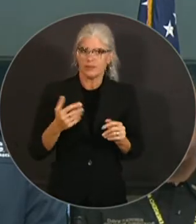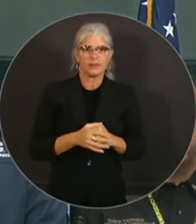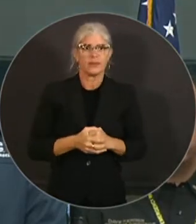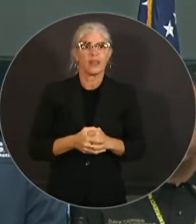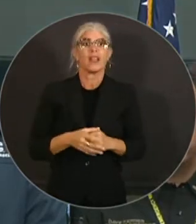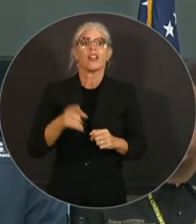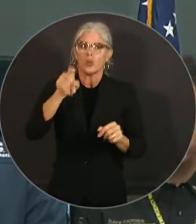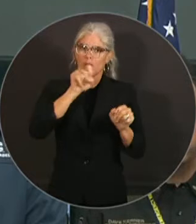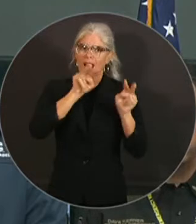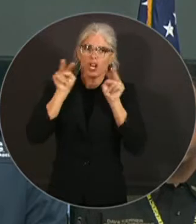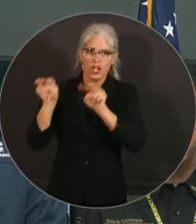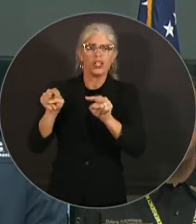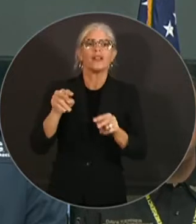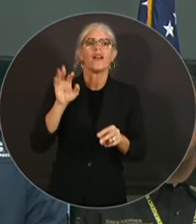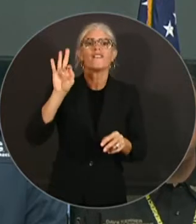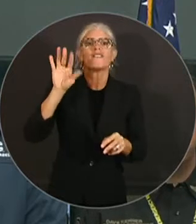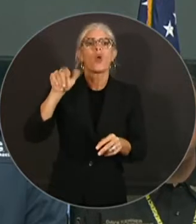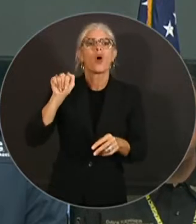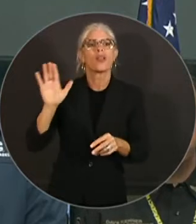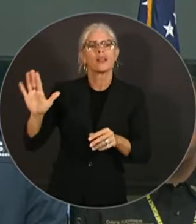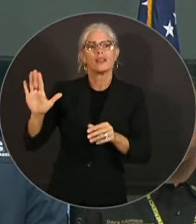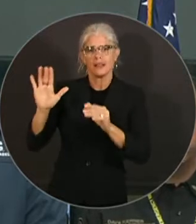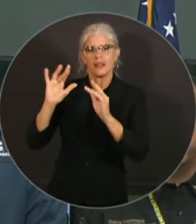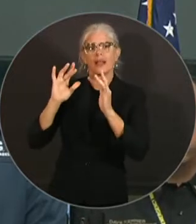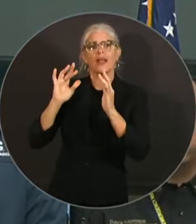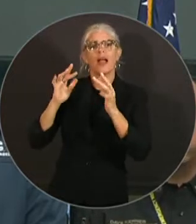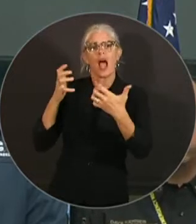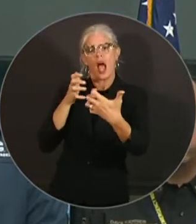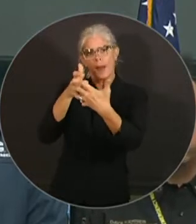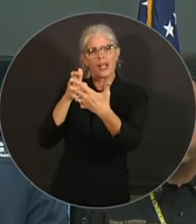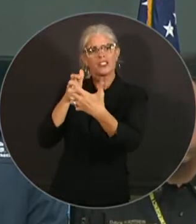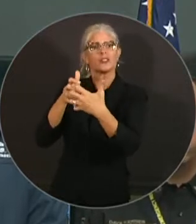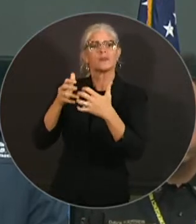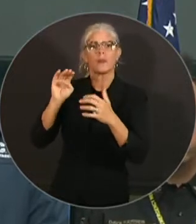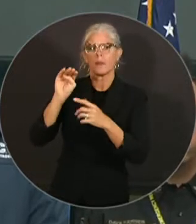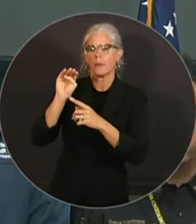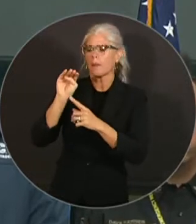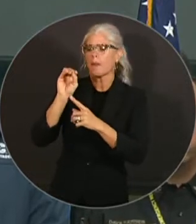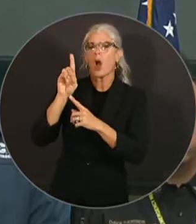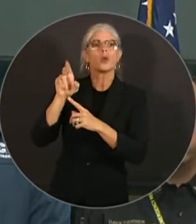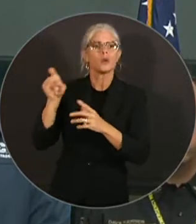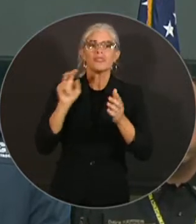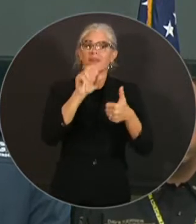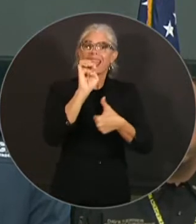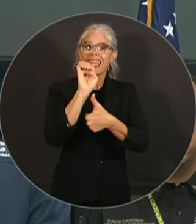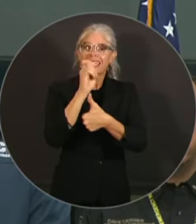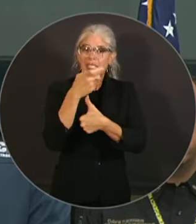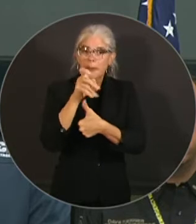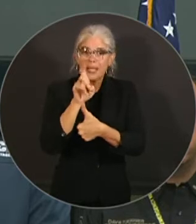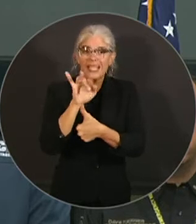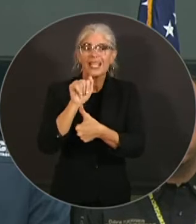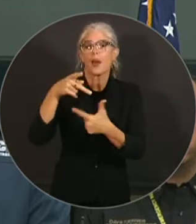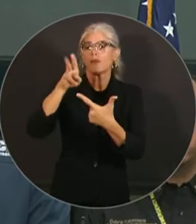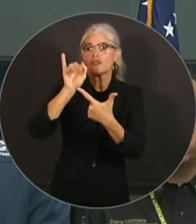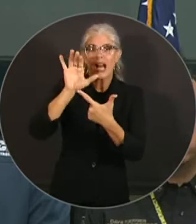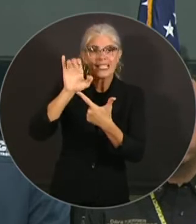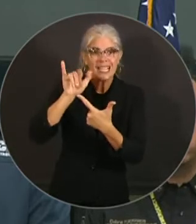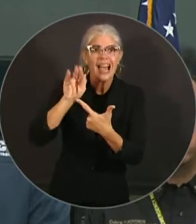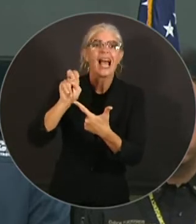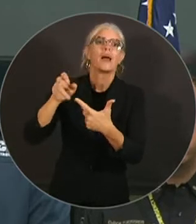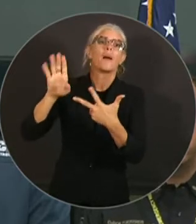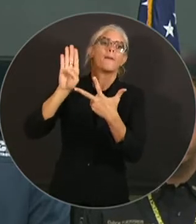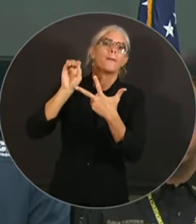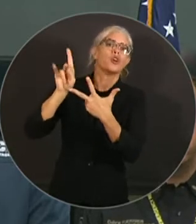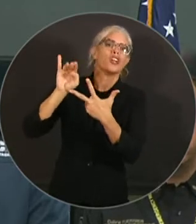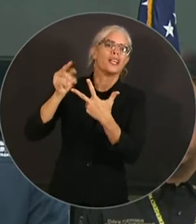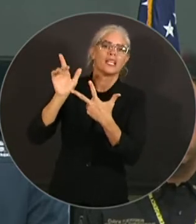Florida has emergency accommodation modules on Expedia, Priceline, and Booking.com for those evacuating. These modules